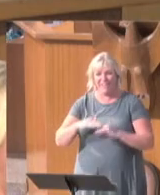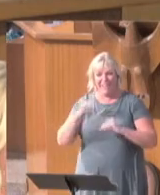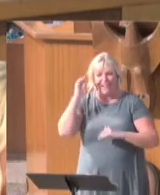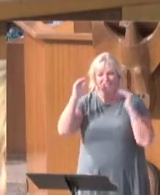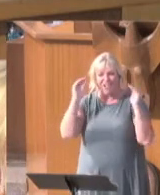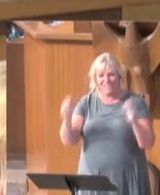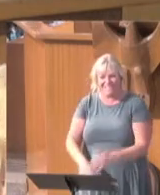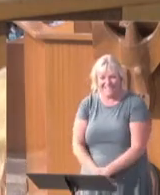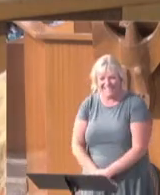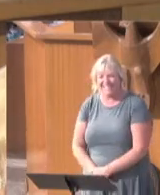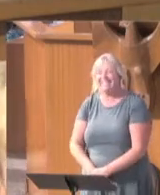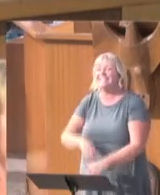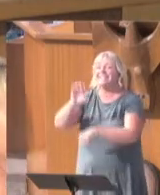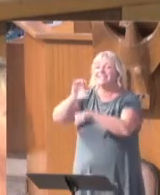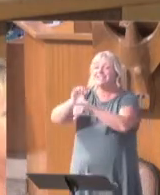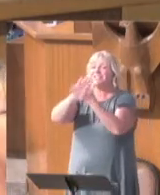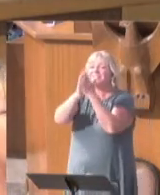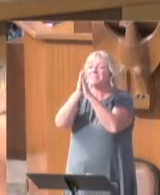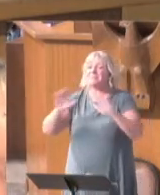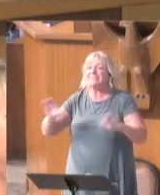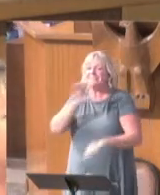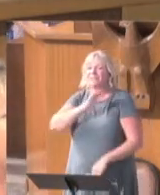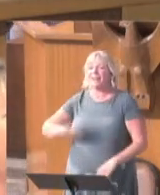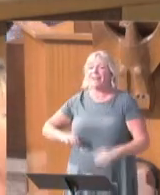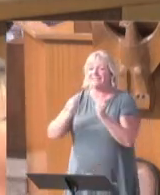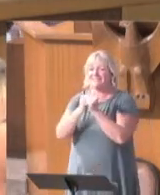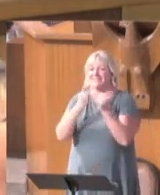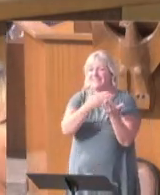Church, may the peace of Christ be with you.